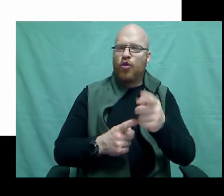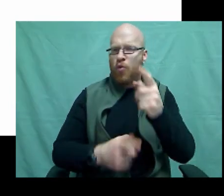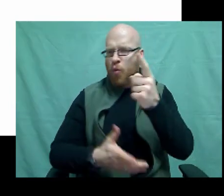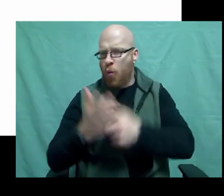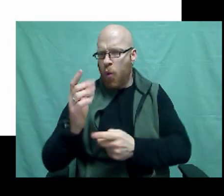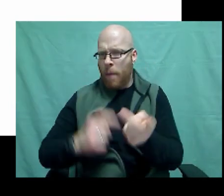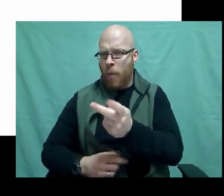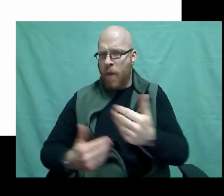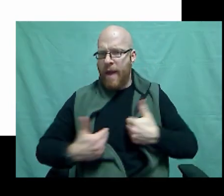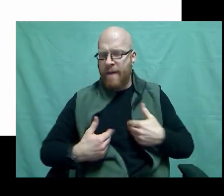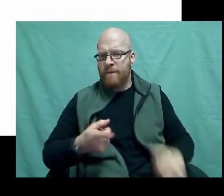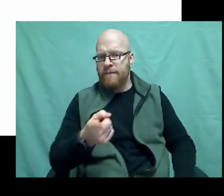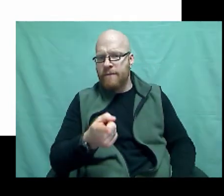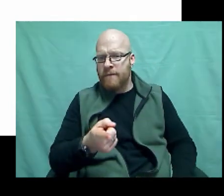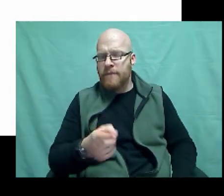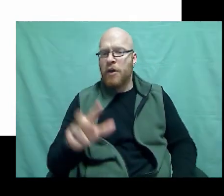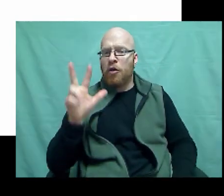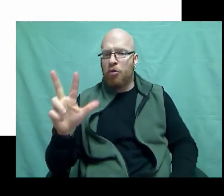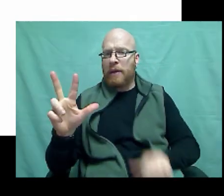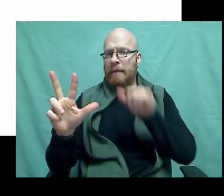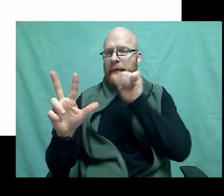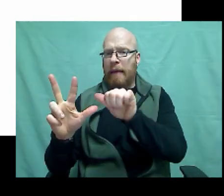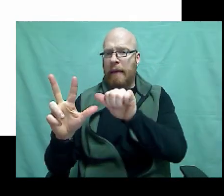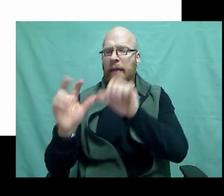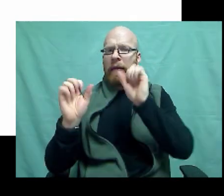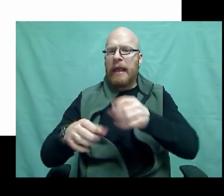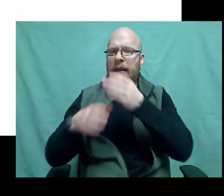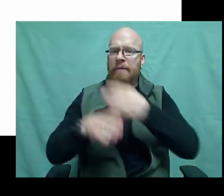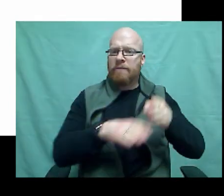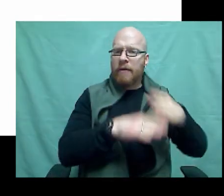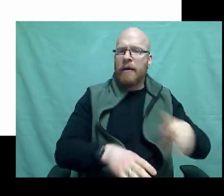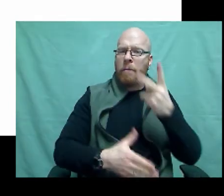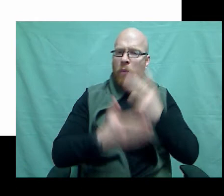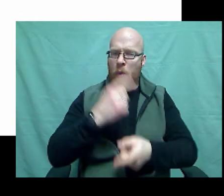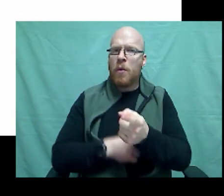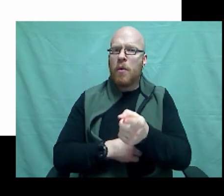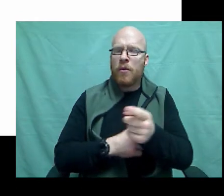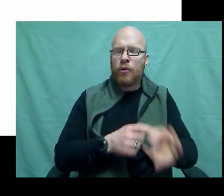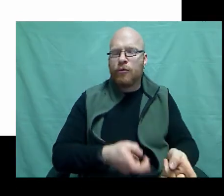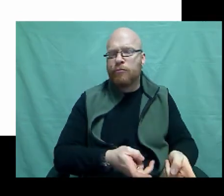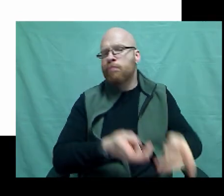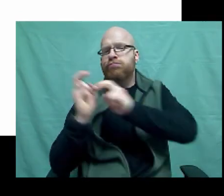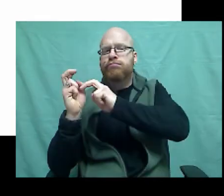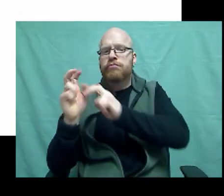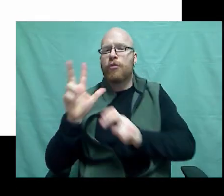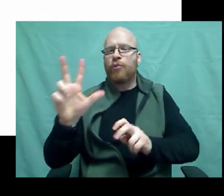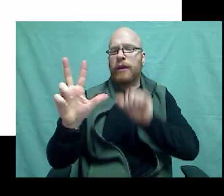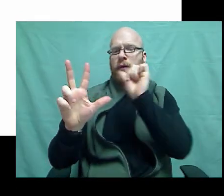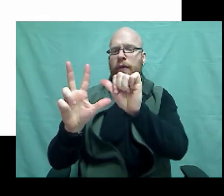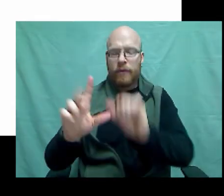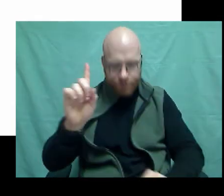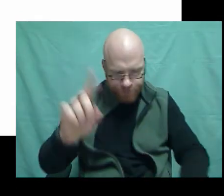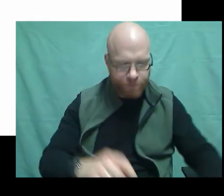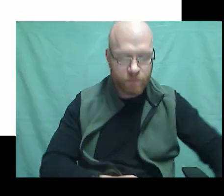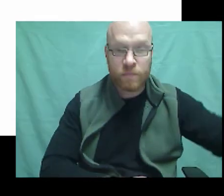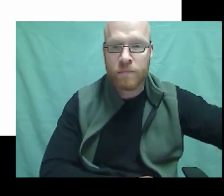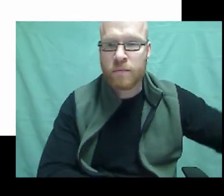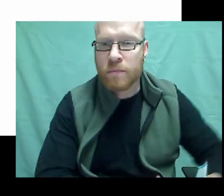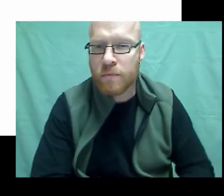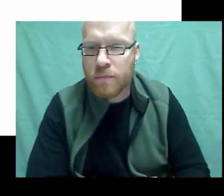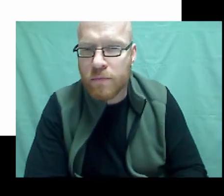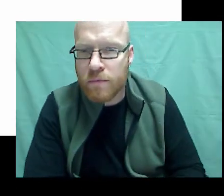We're going to factor these two terms. I think 3a can divide both those terms. We'll pull out a 3a